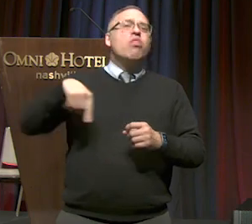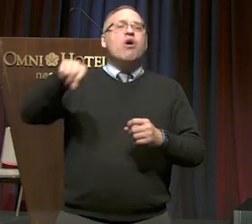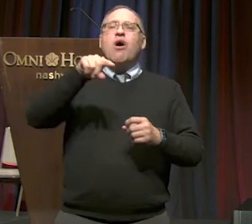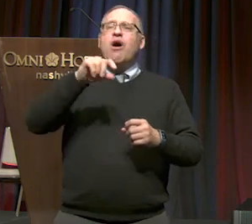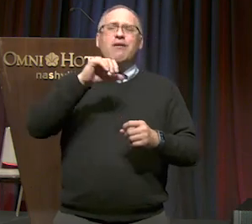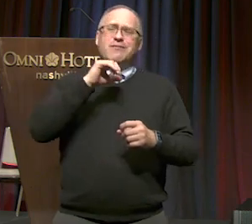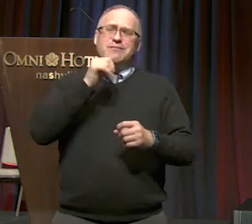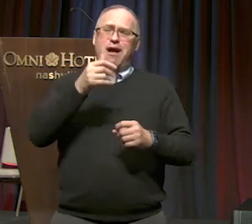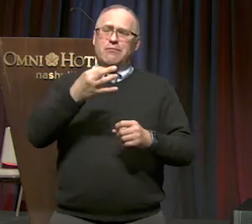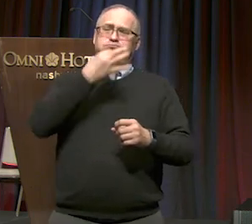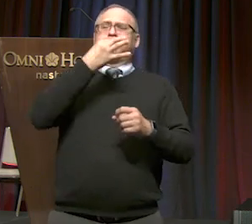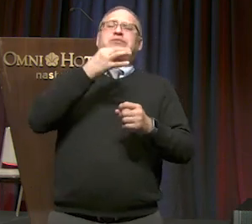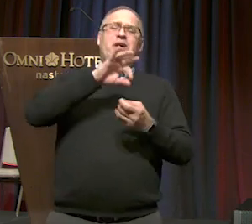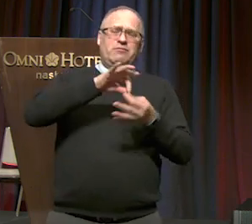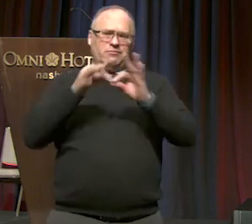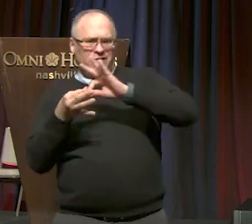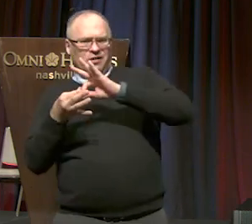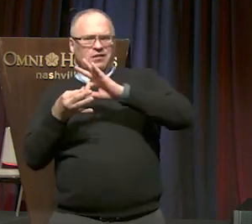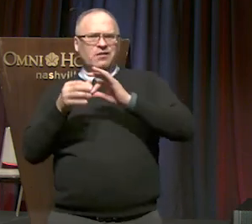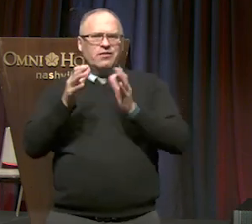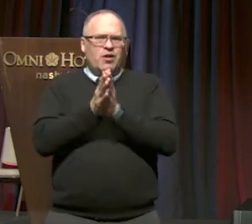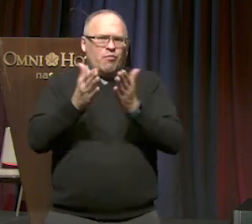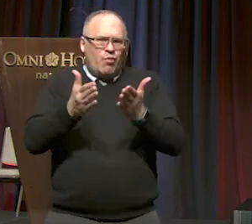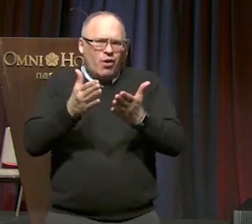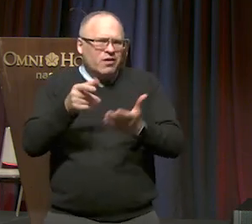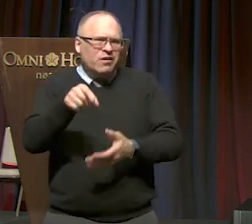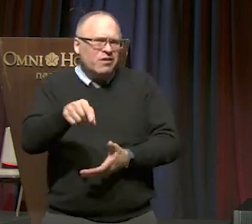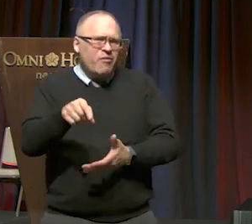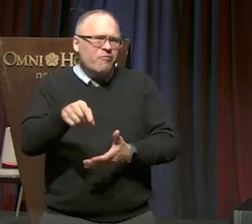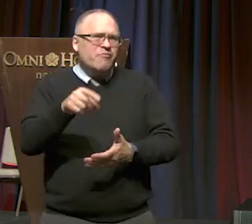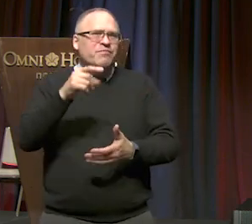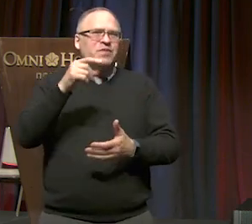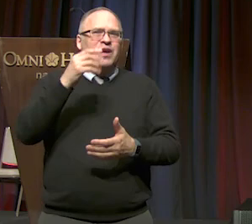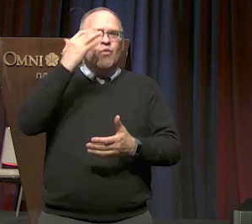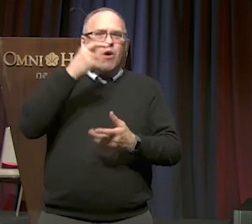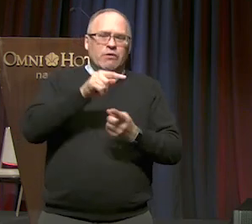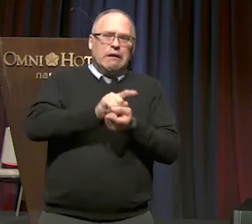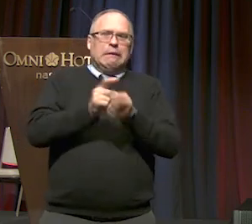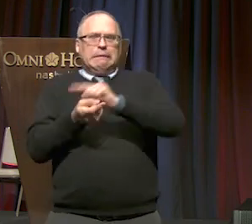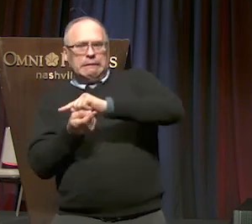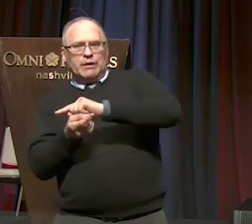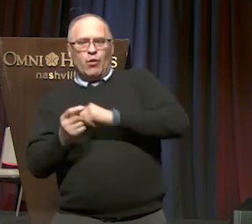the book of discipline. That's why, if it is written in our language,